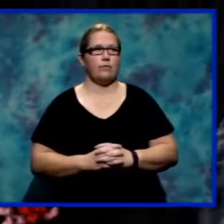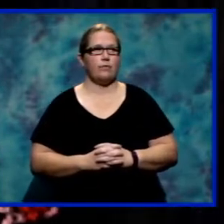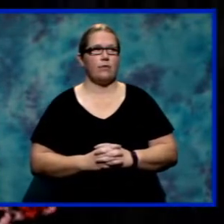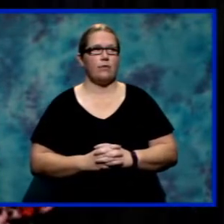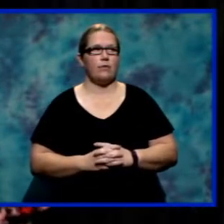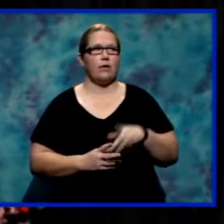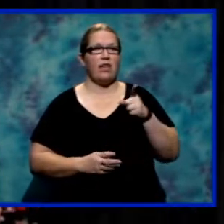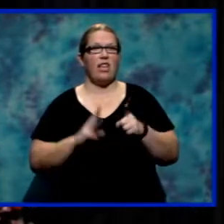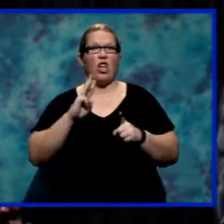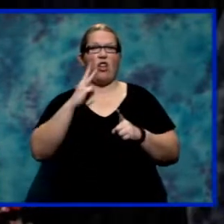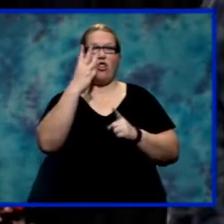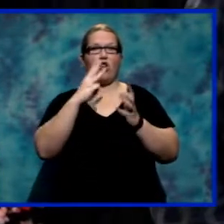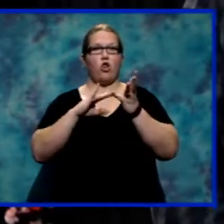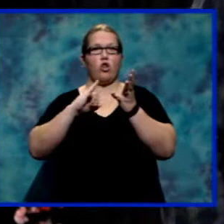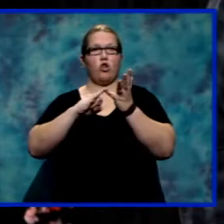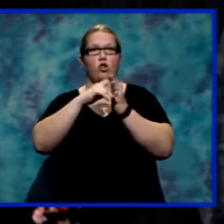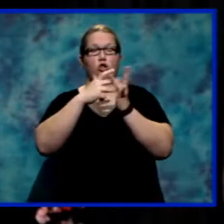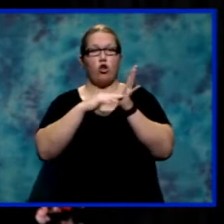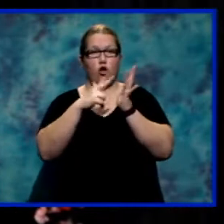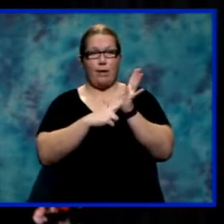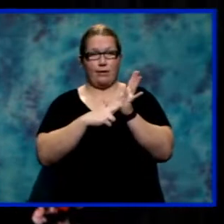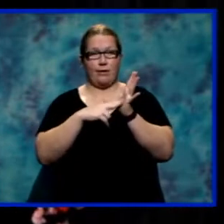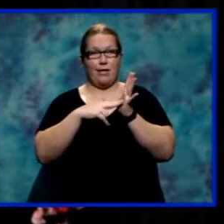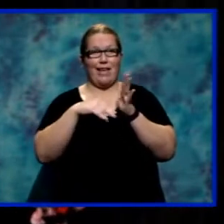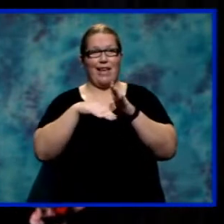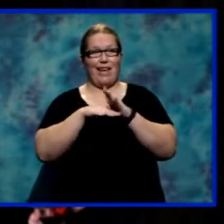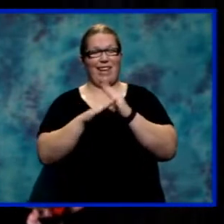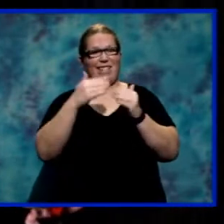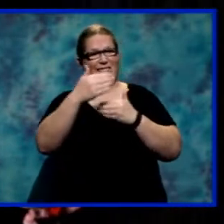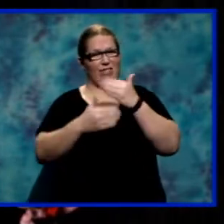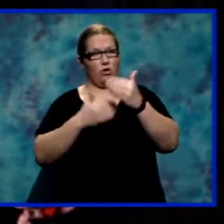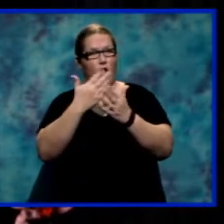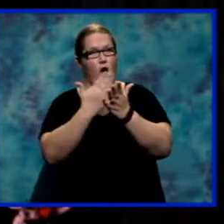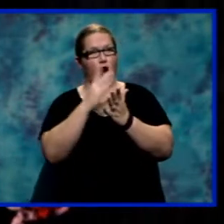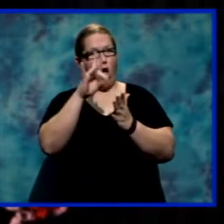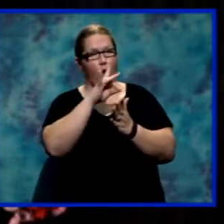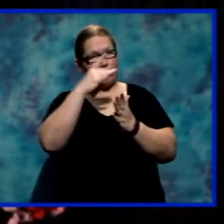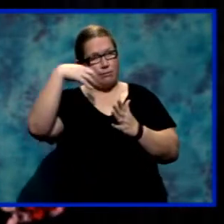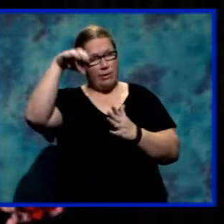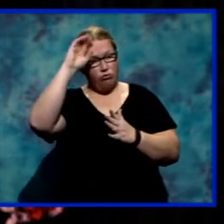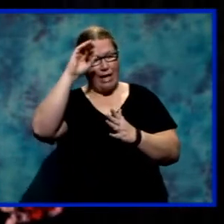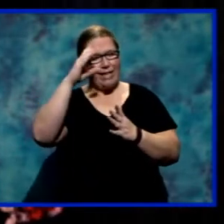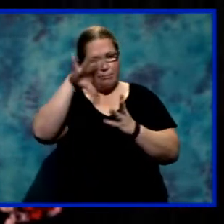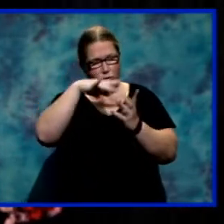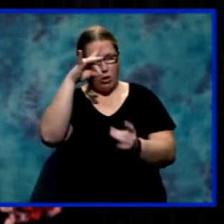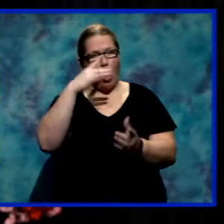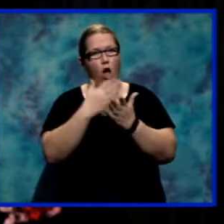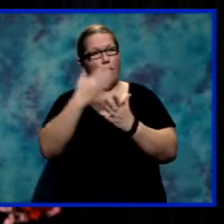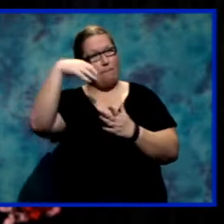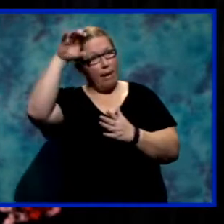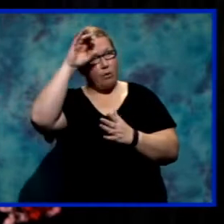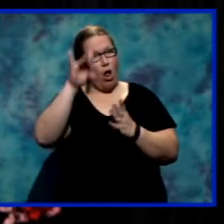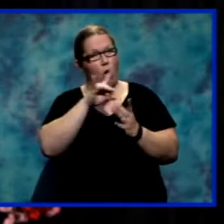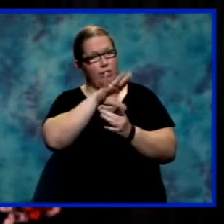this is the third sermon in a series of three on the Holy Spirit and the baptism of the Holy Spirit.